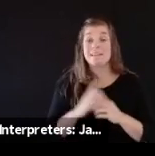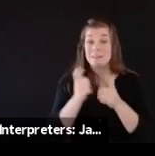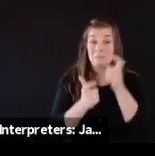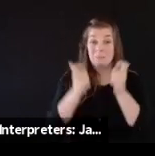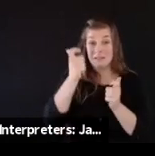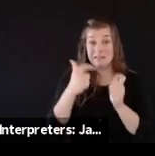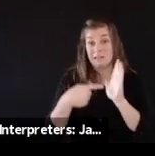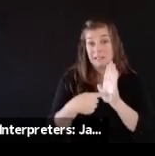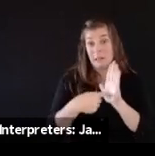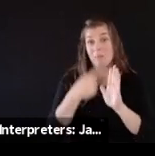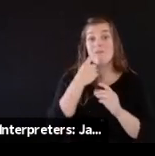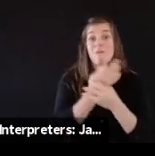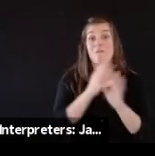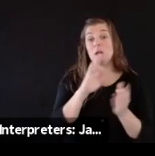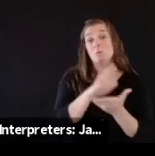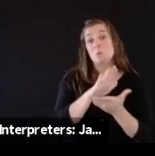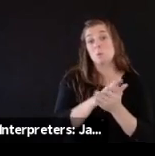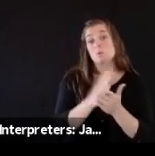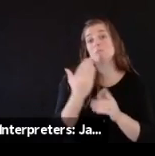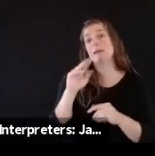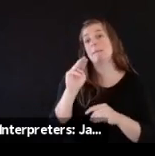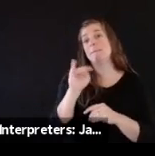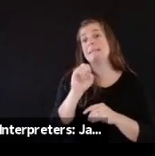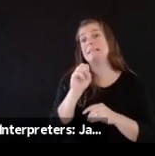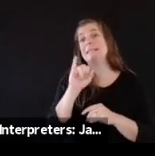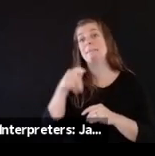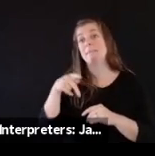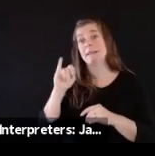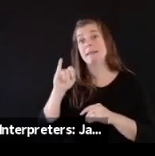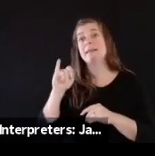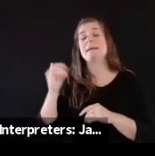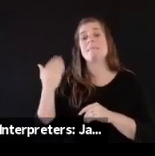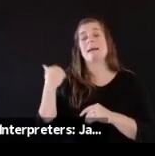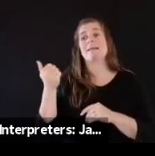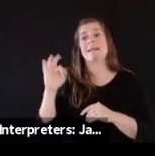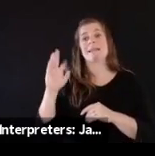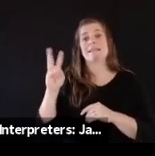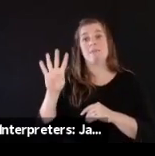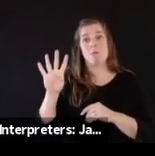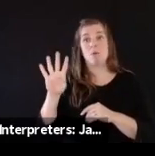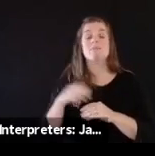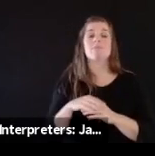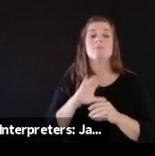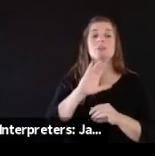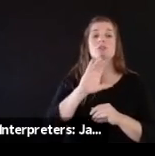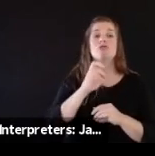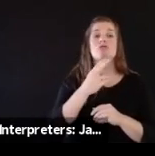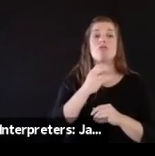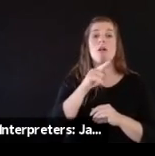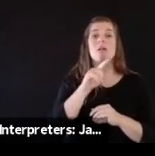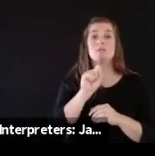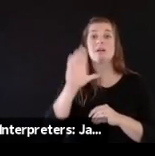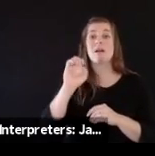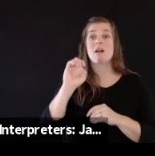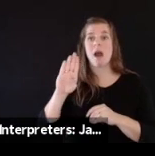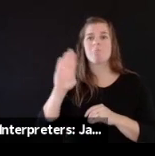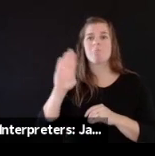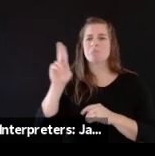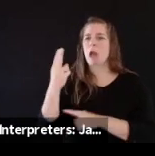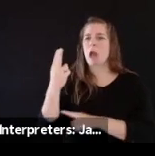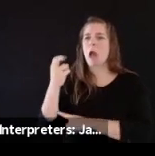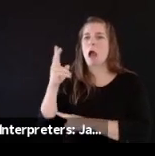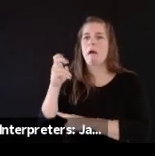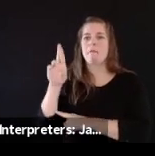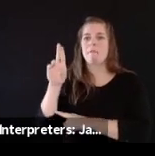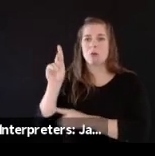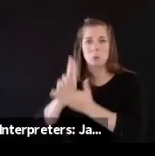Freedom Schools was in Mississippi during the summer of 1964. And Charles Cobb was a Howard University student at the time who